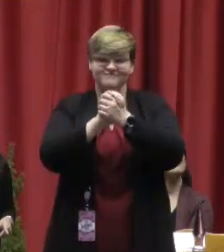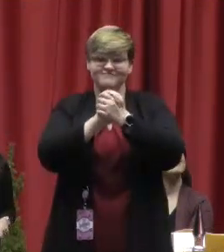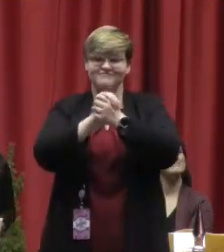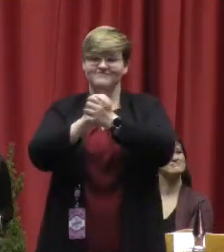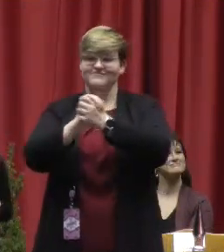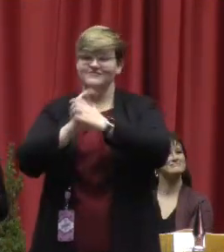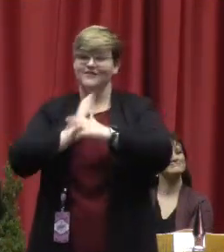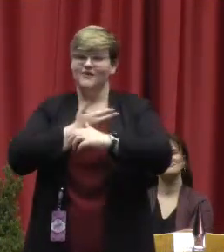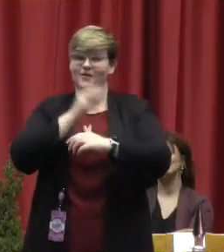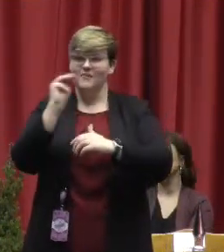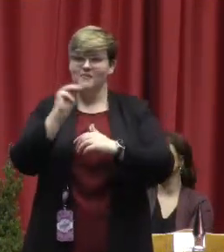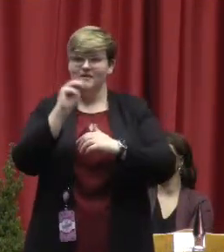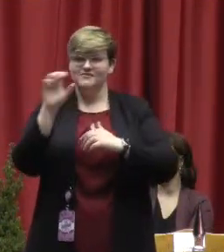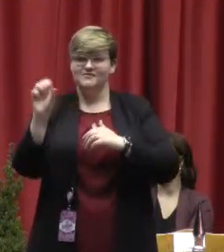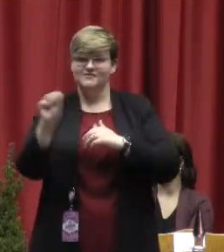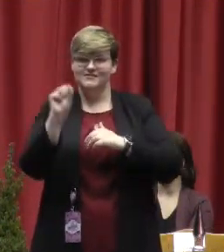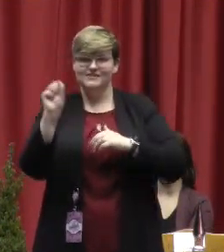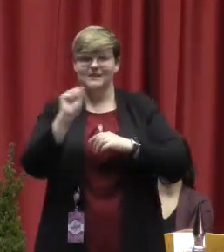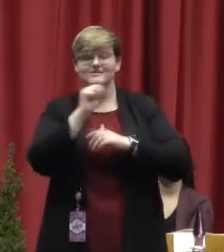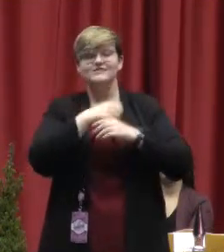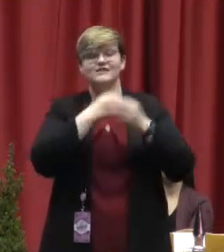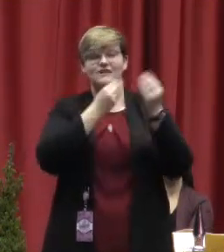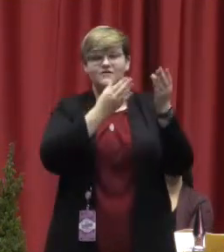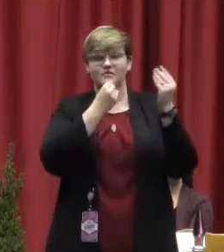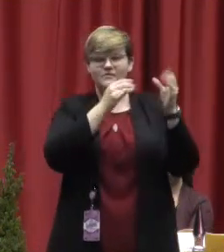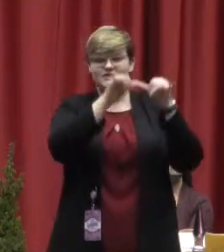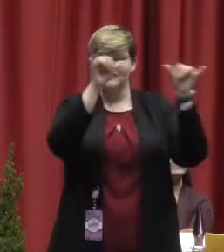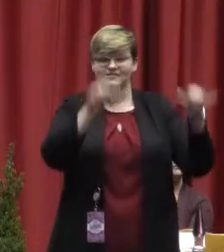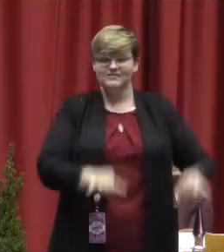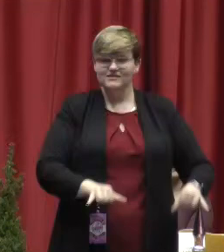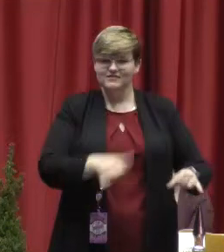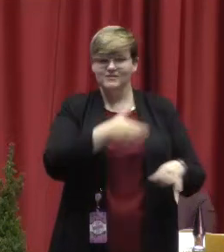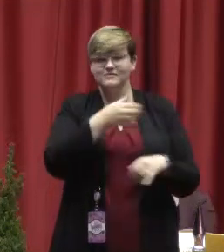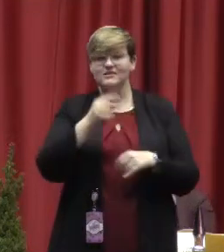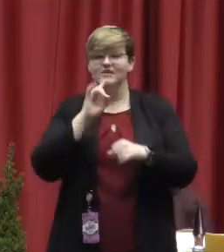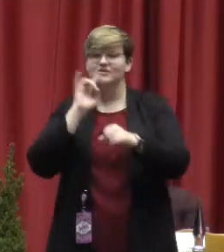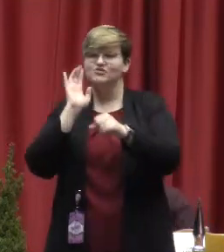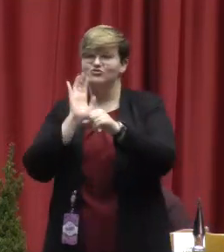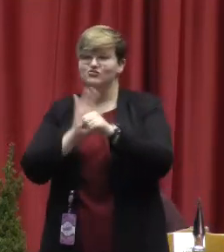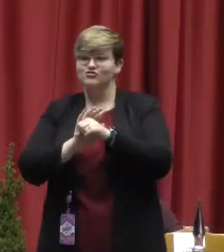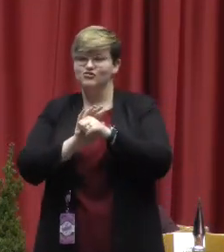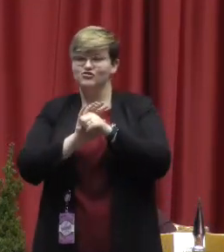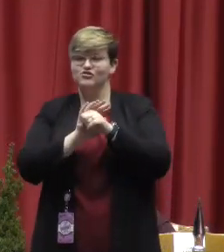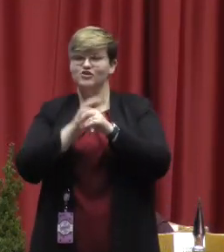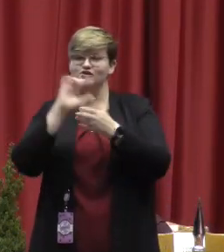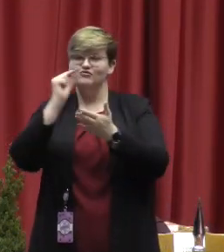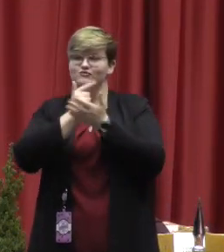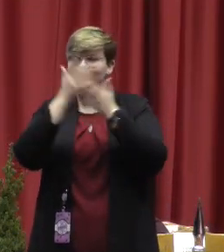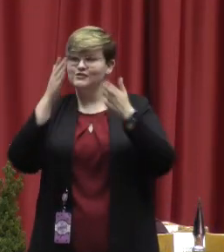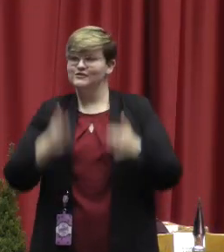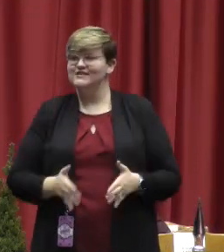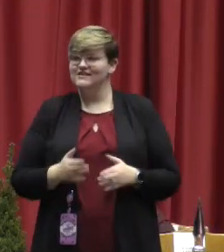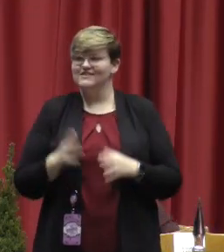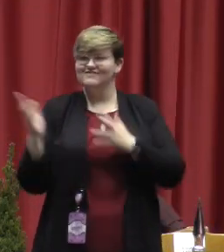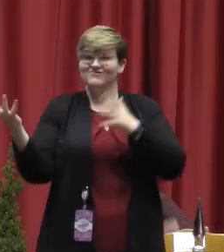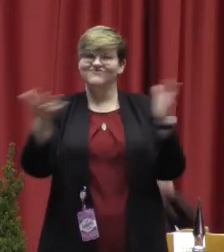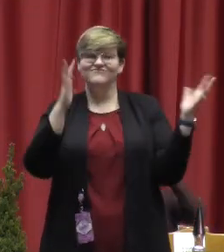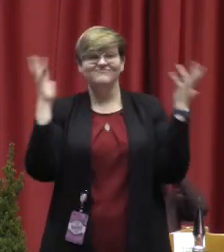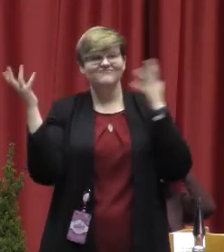Congratulations to our Master of Science in Information Systems and Assurance graduates.